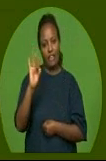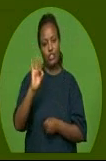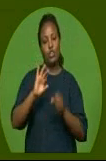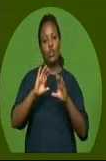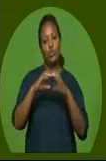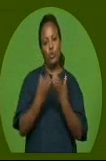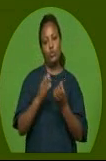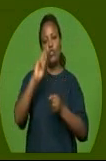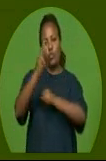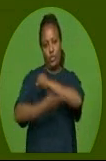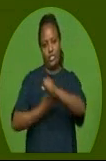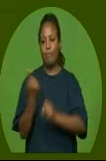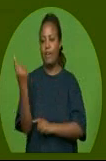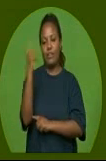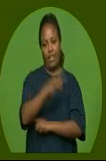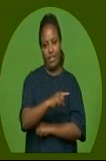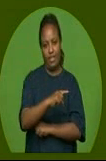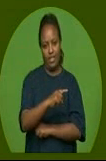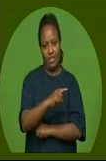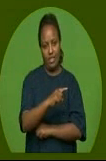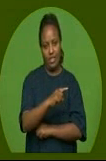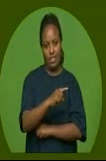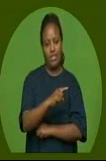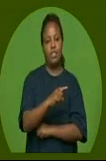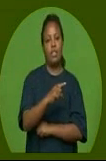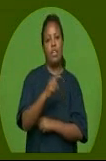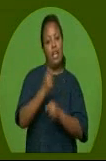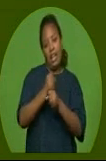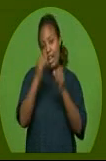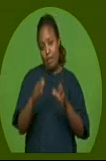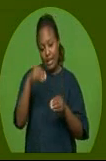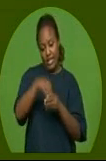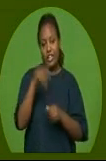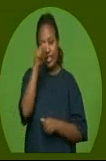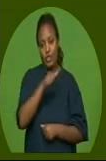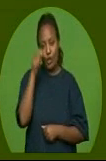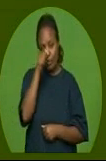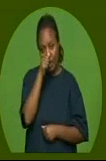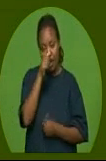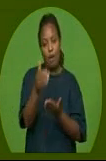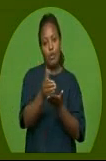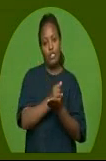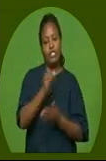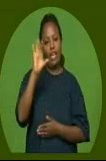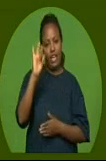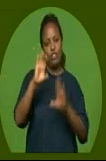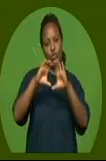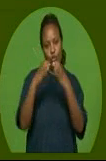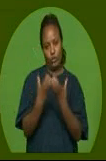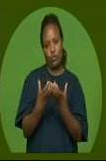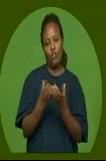and 8 units of wheat per day, whereas a laborer in Ethiopia